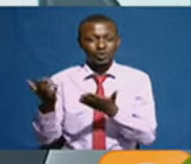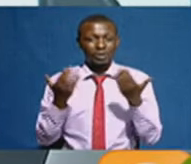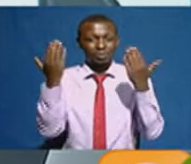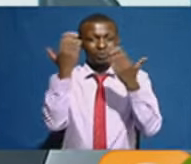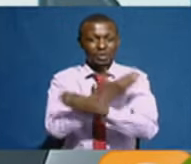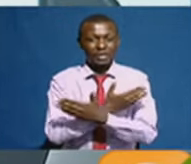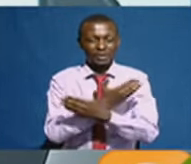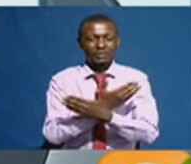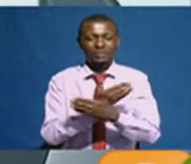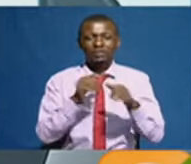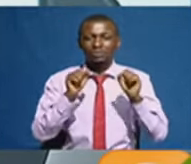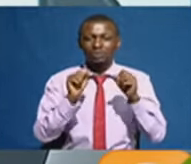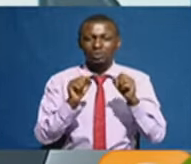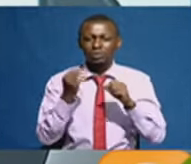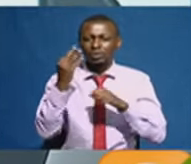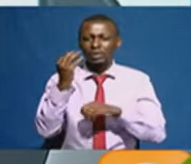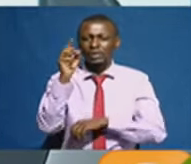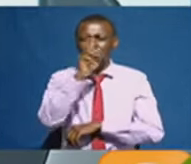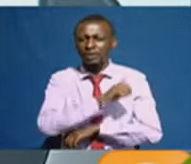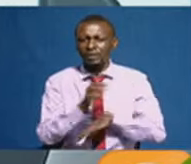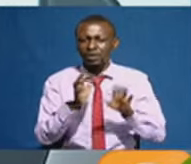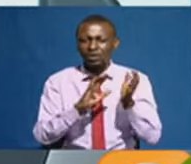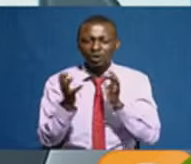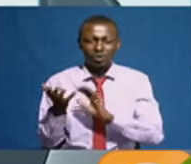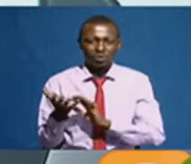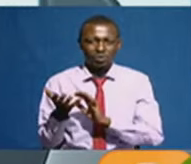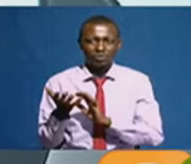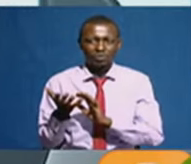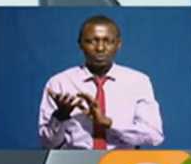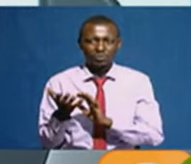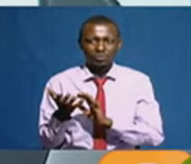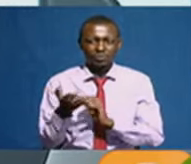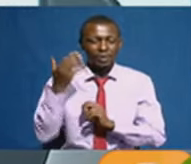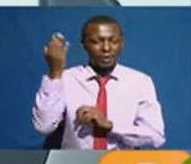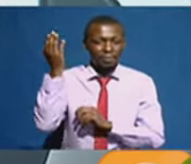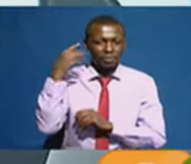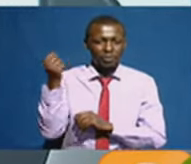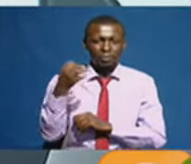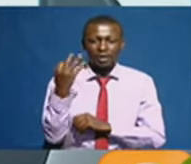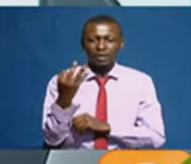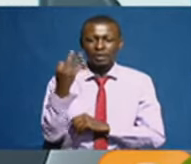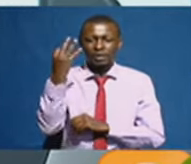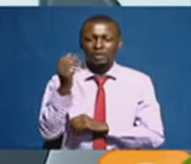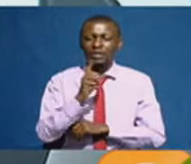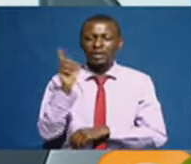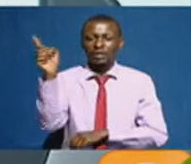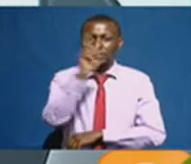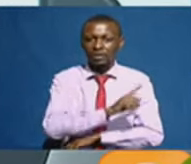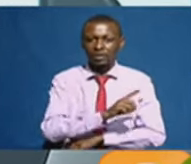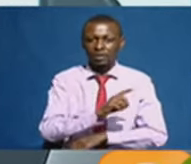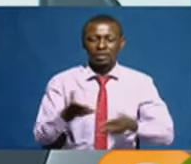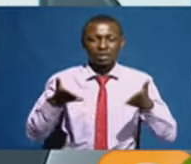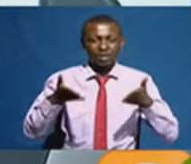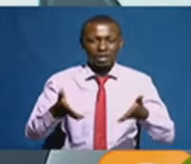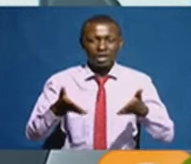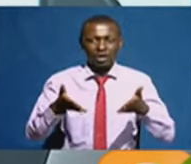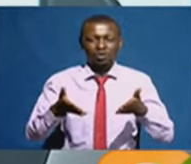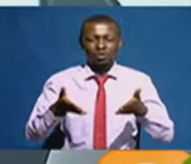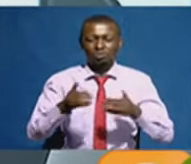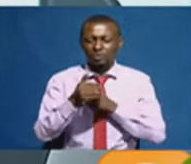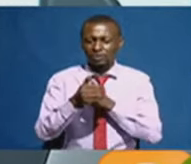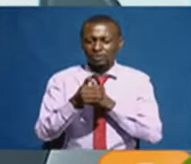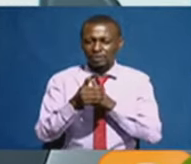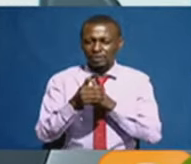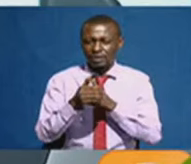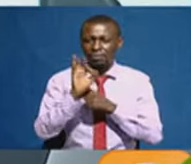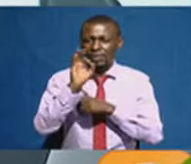look, I don't want to compare it to the last one, because the last one was 3 months, 100 days. So we're a third way there. And yet,